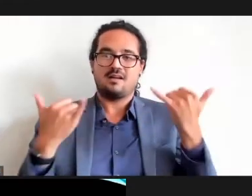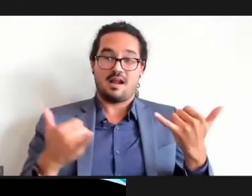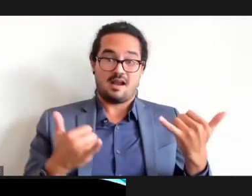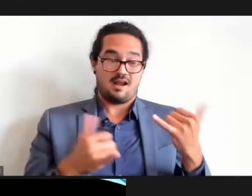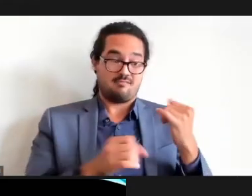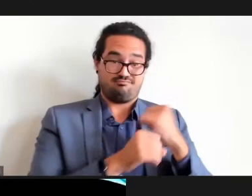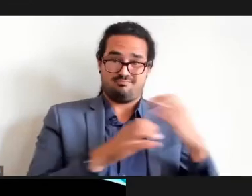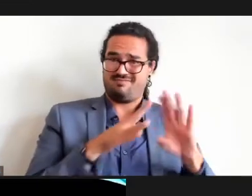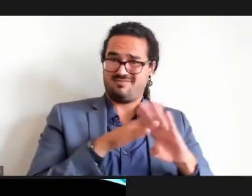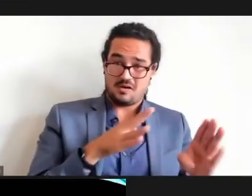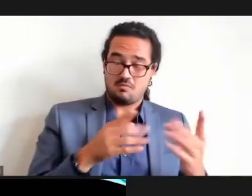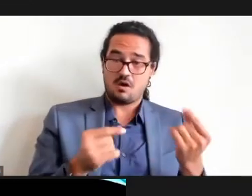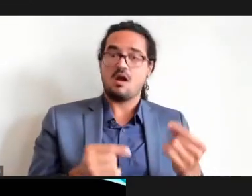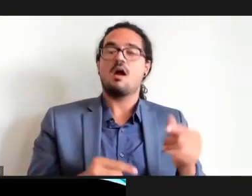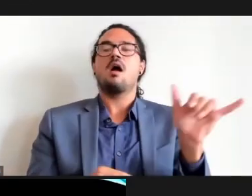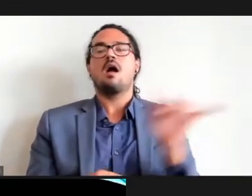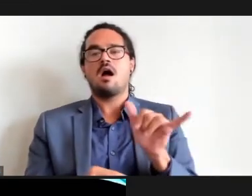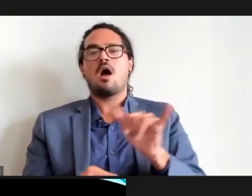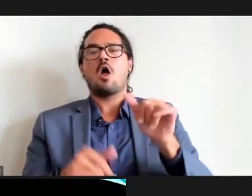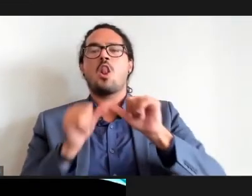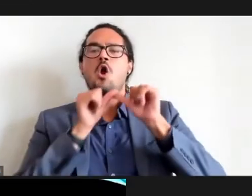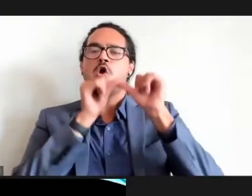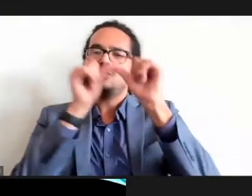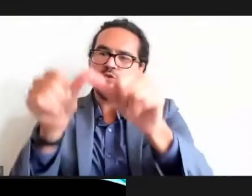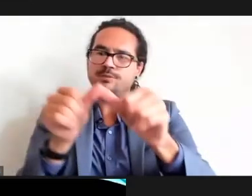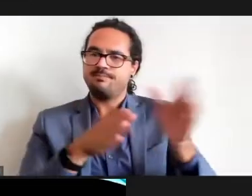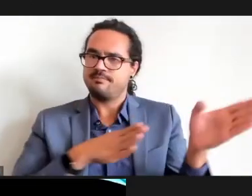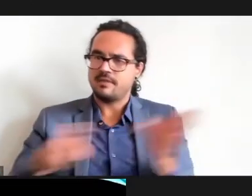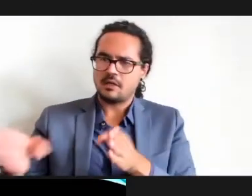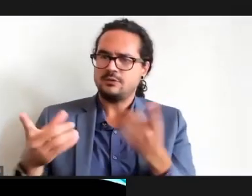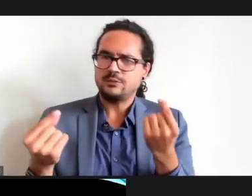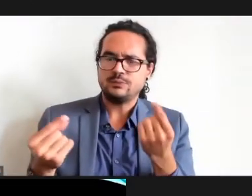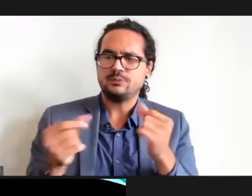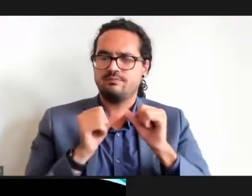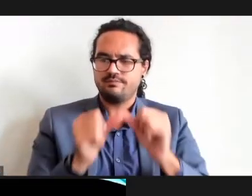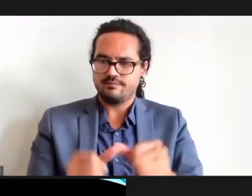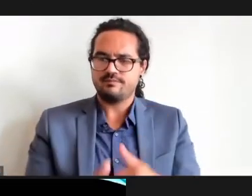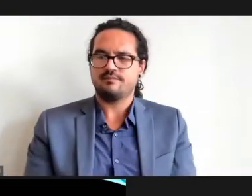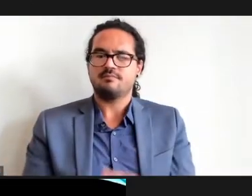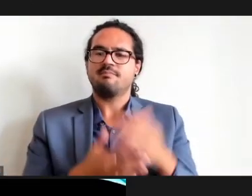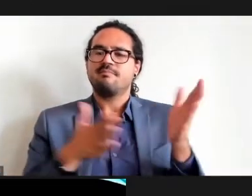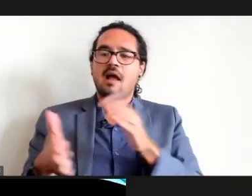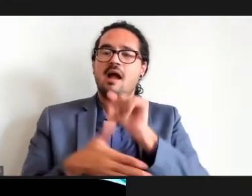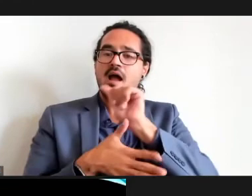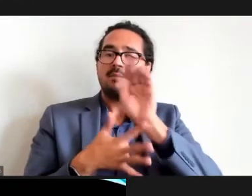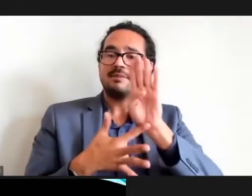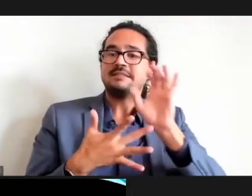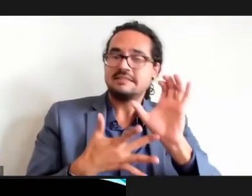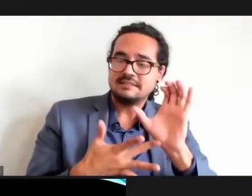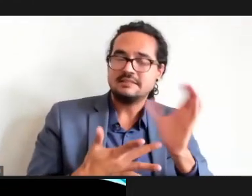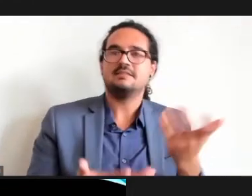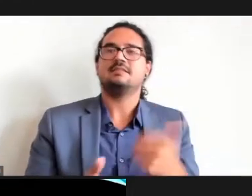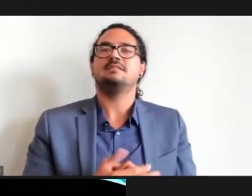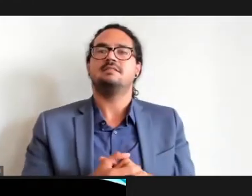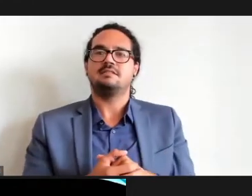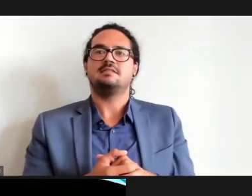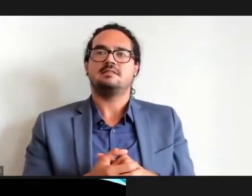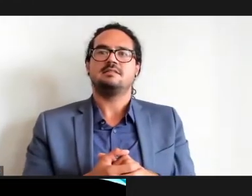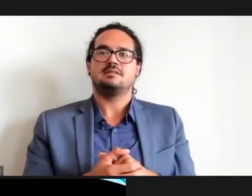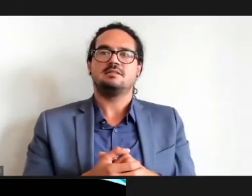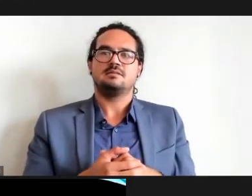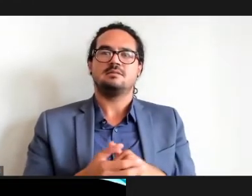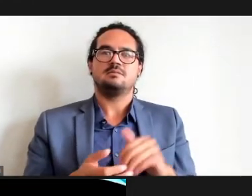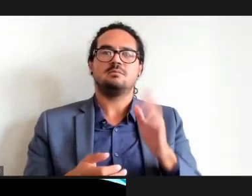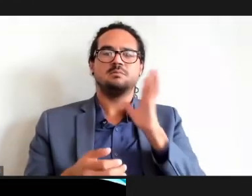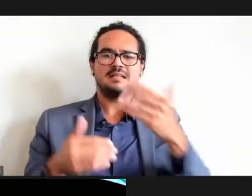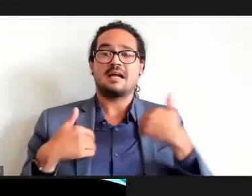north or east as well. So we'll have those backup plans in place too for the future if we